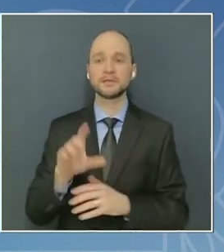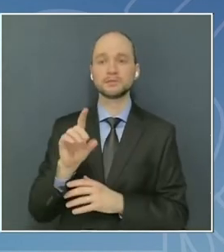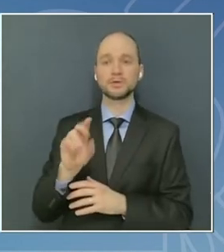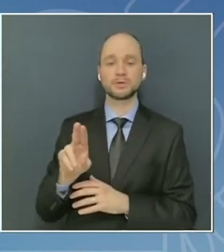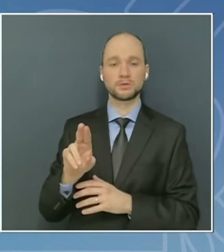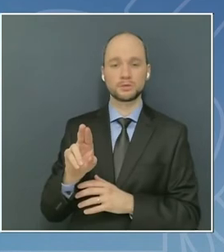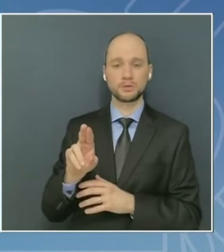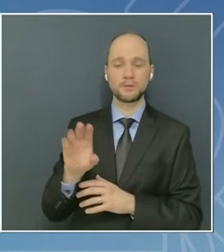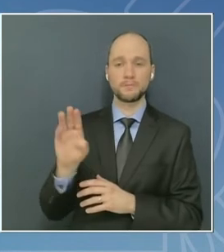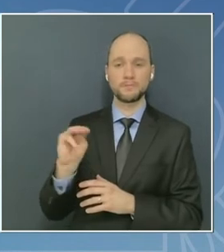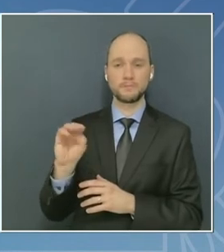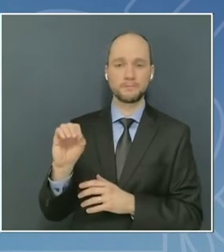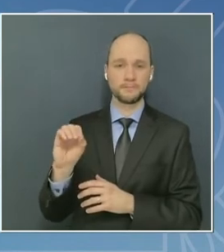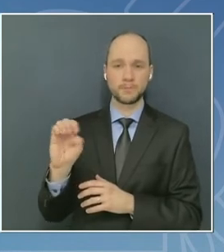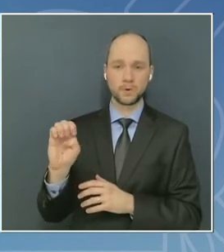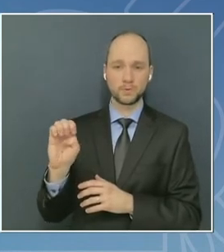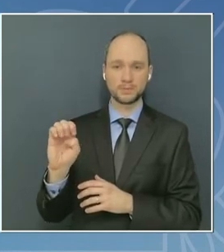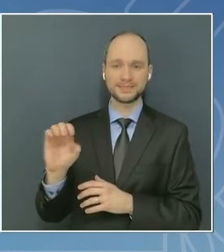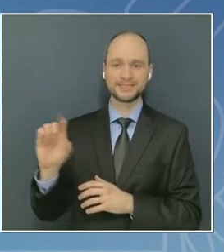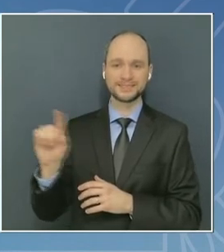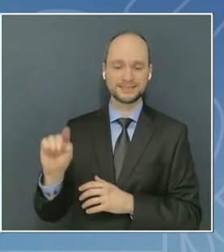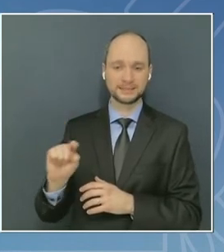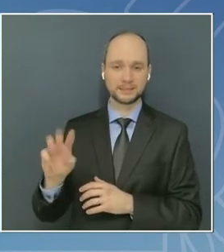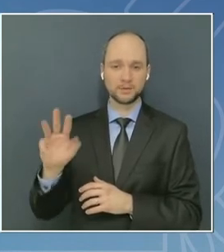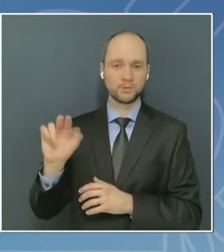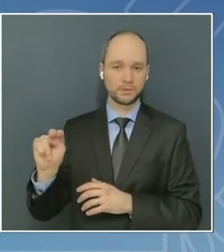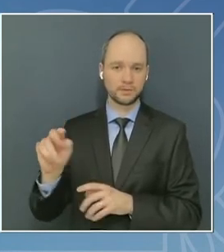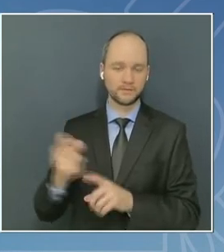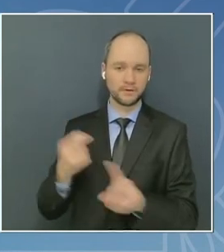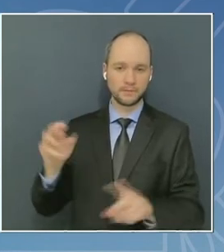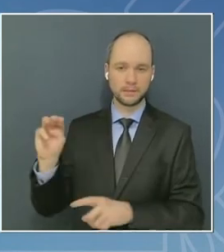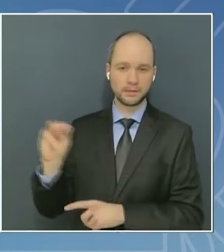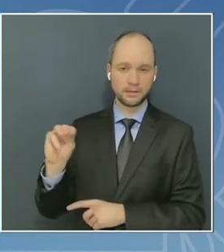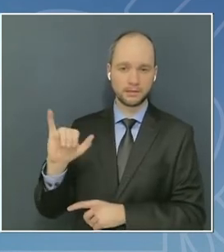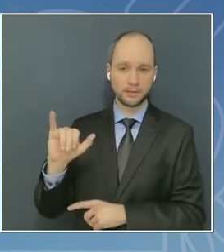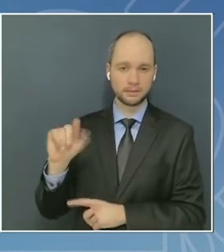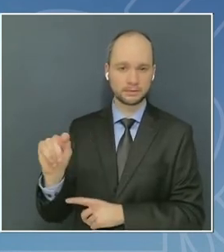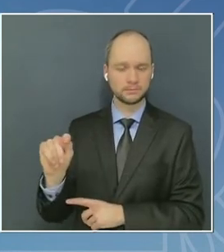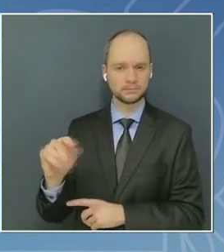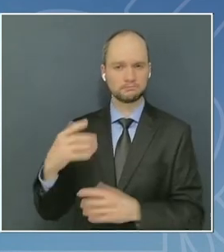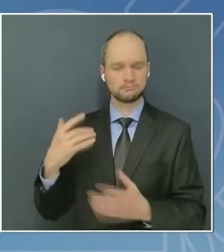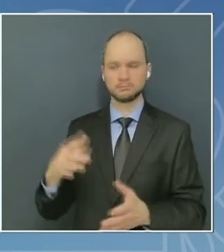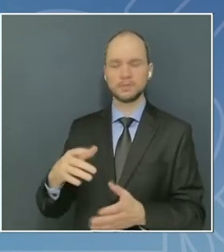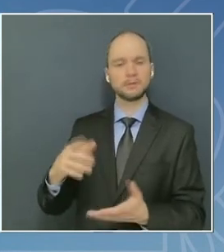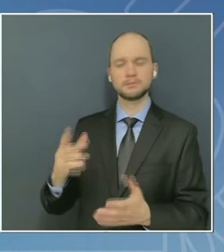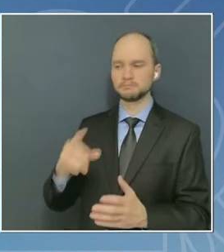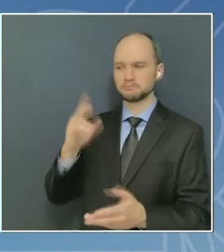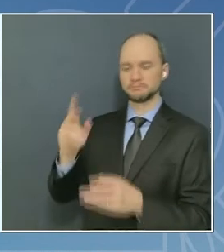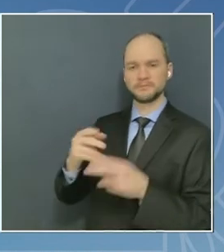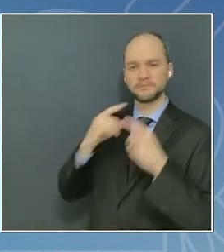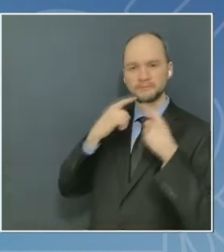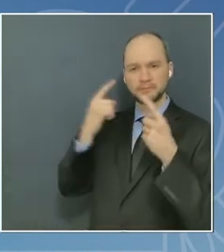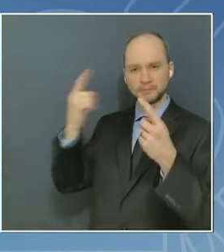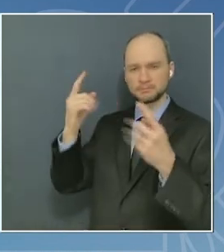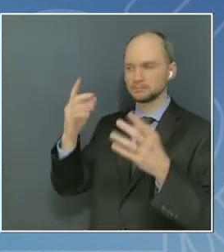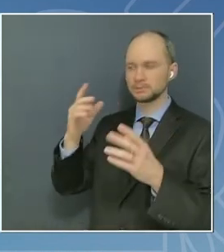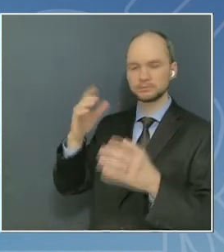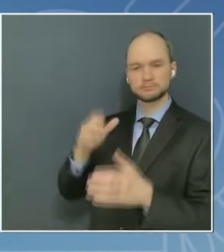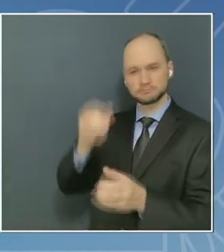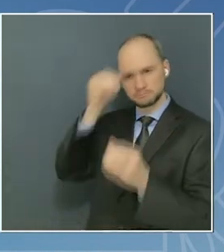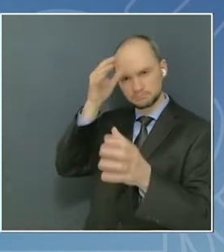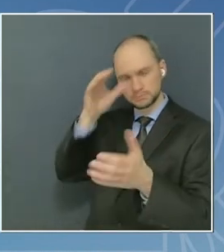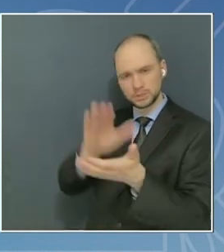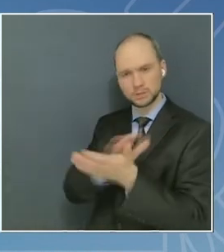Massachusetts Institute of Technology. A renowned scholar and engineer, Dr. Nguyen, also the founding director of